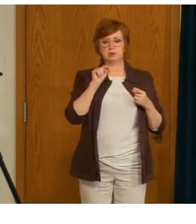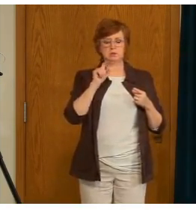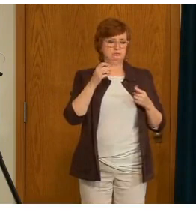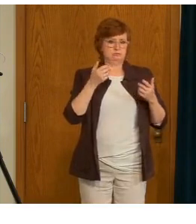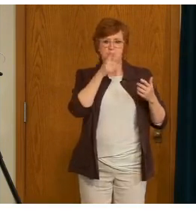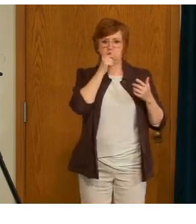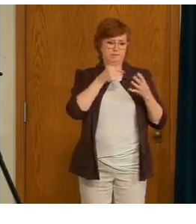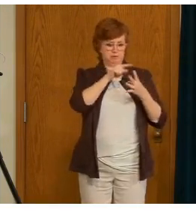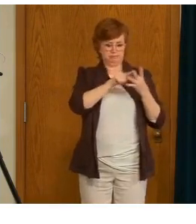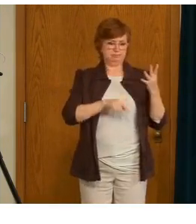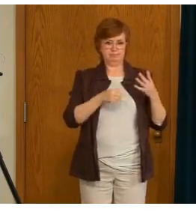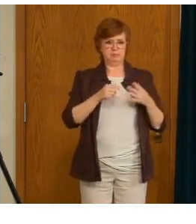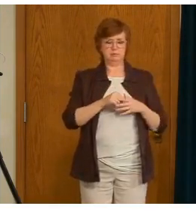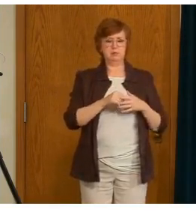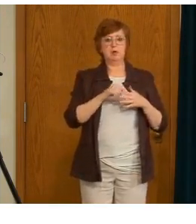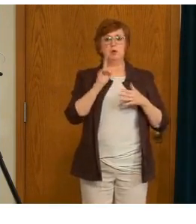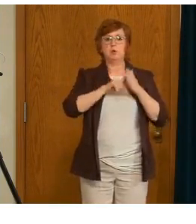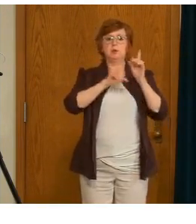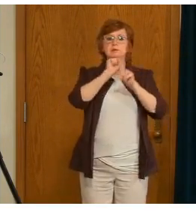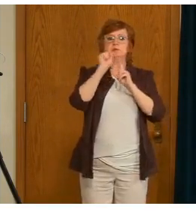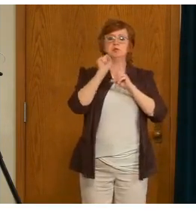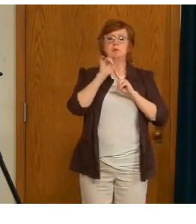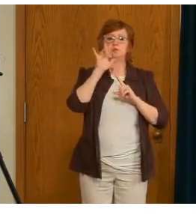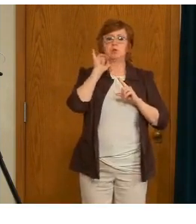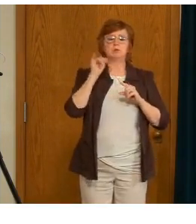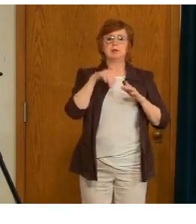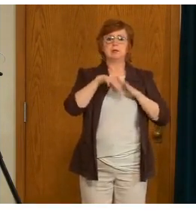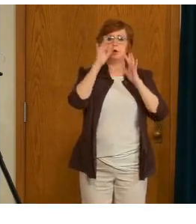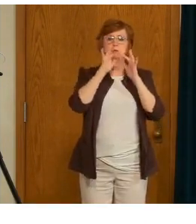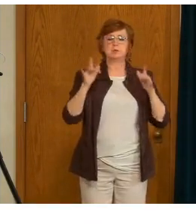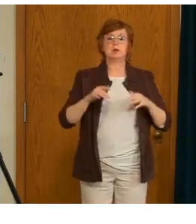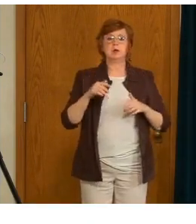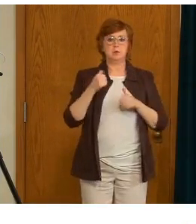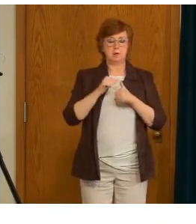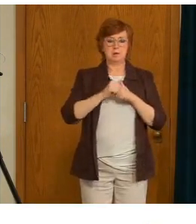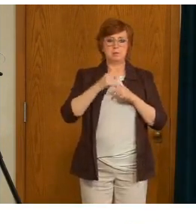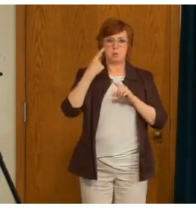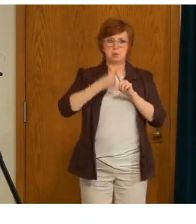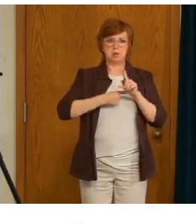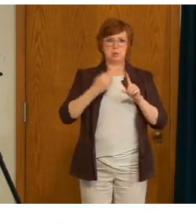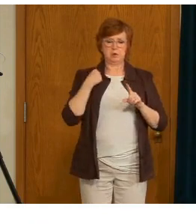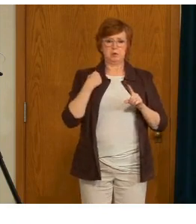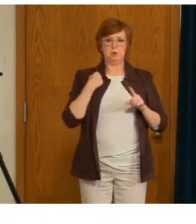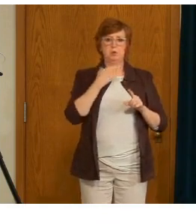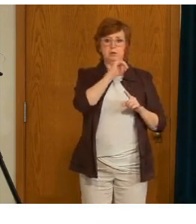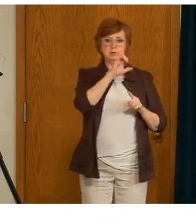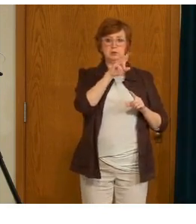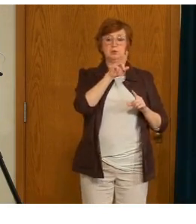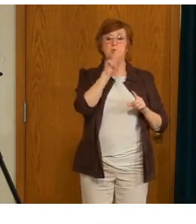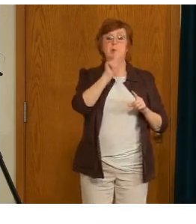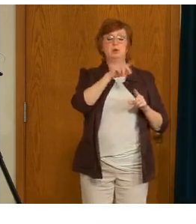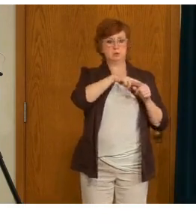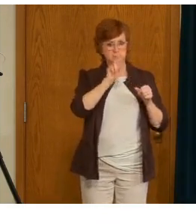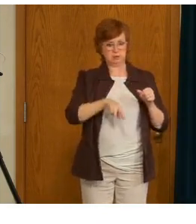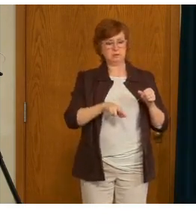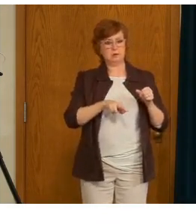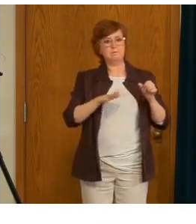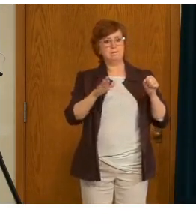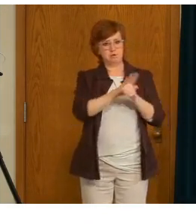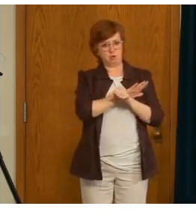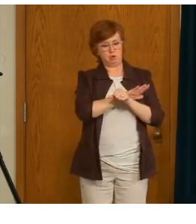all. What's the situation in the hospitals right now? We know about a month ago there was a lot of concern about Regina ICU specifically and being over capacity. With the